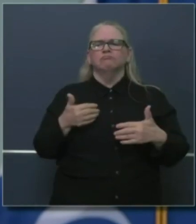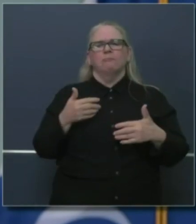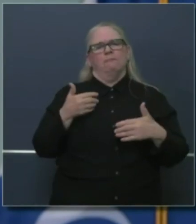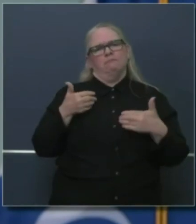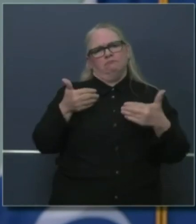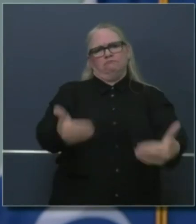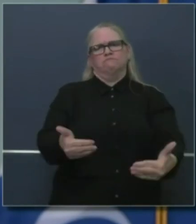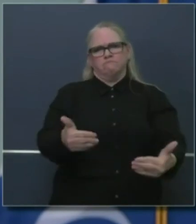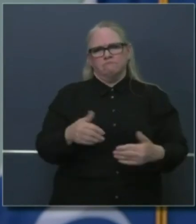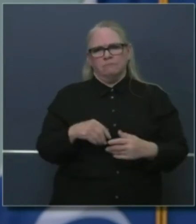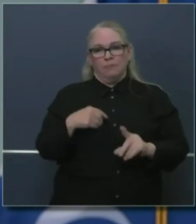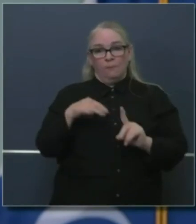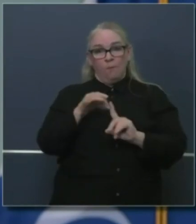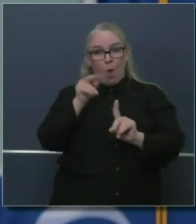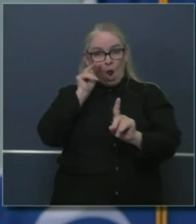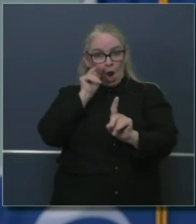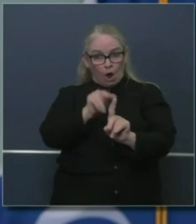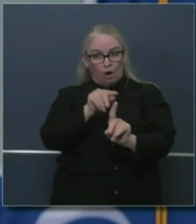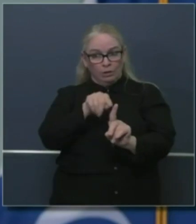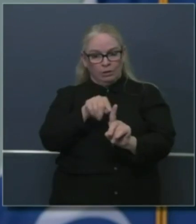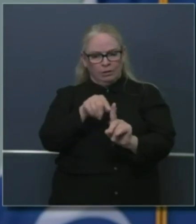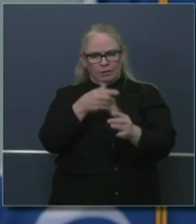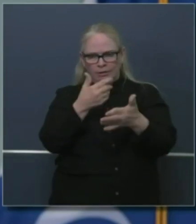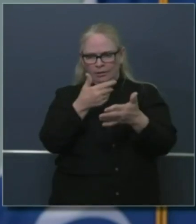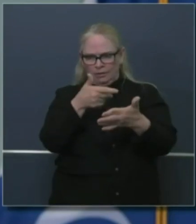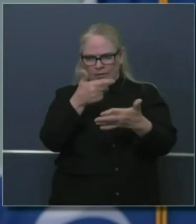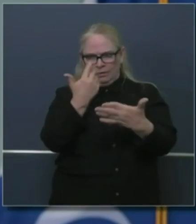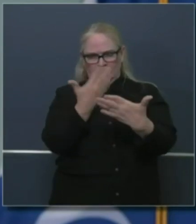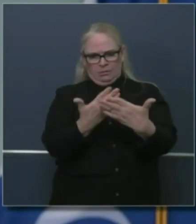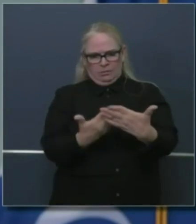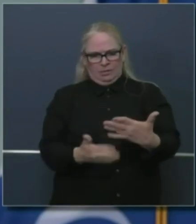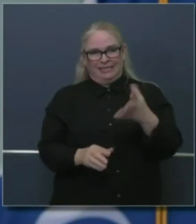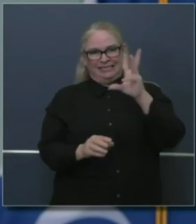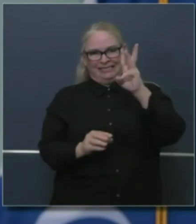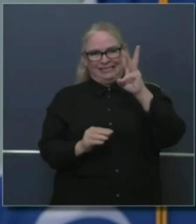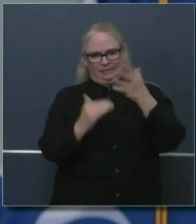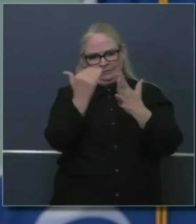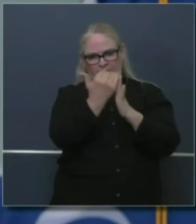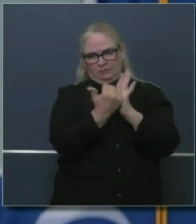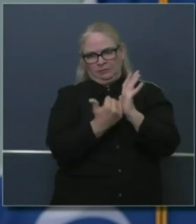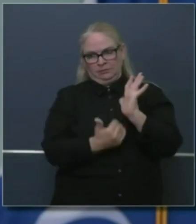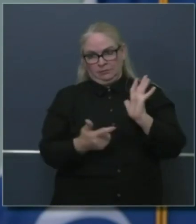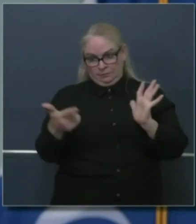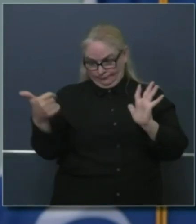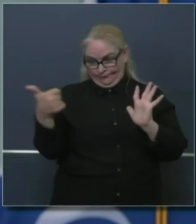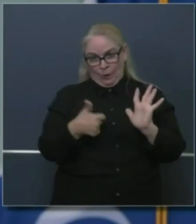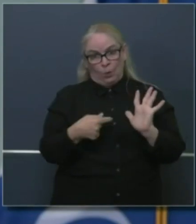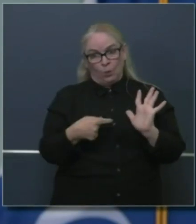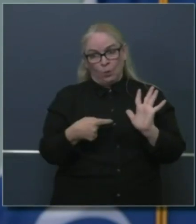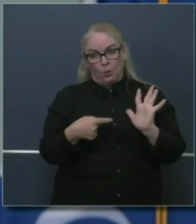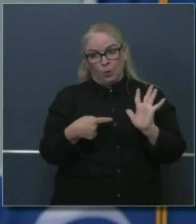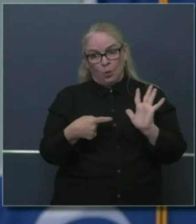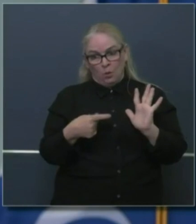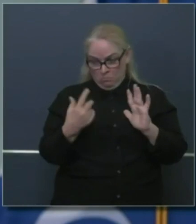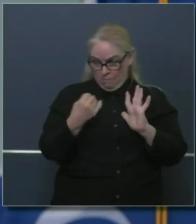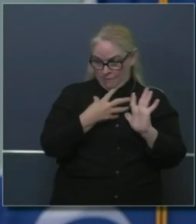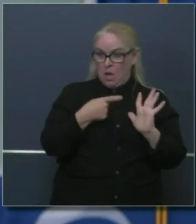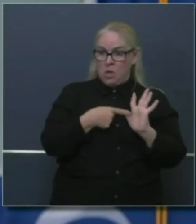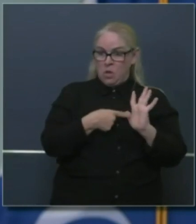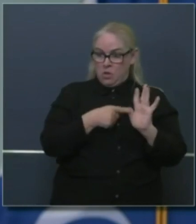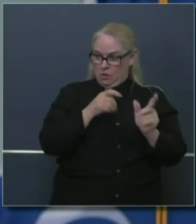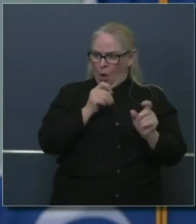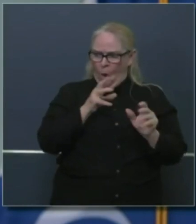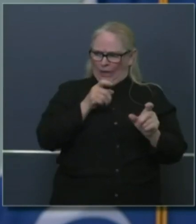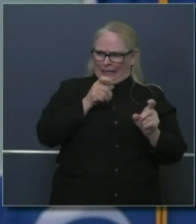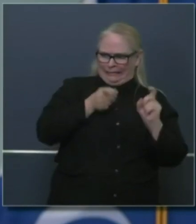led by the data, by the science, by public health and these public health indices. He'll lay out what we're